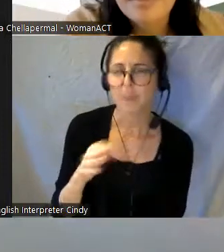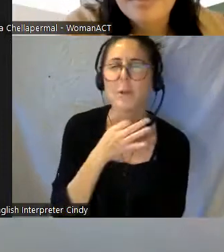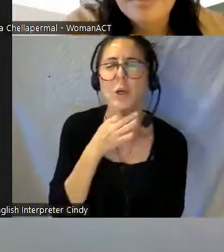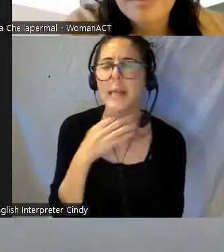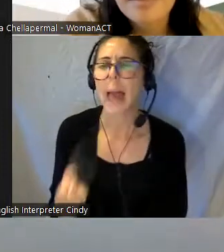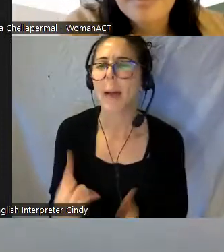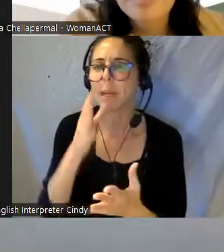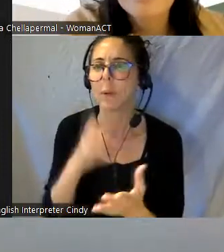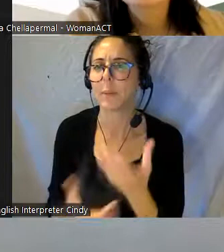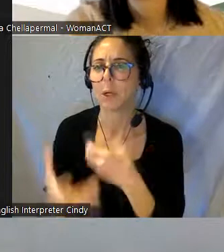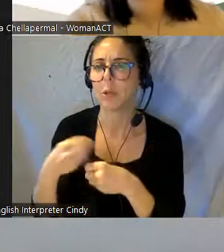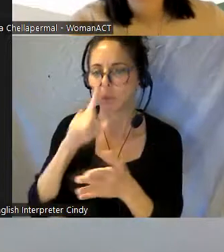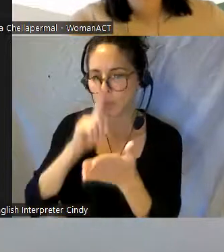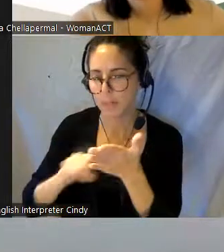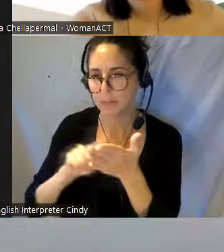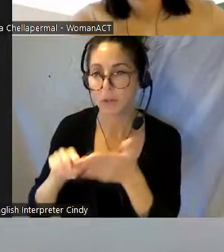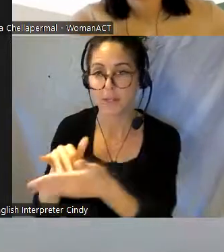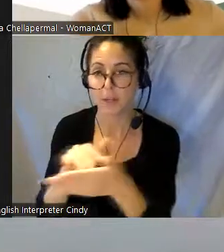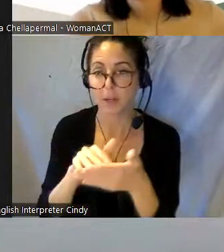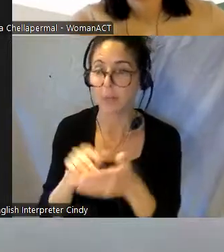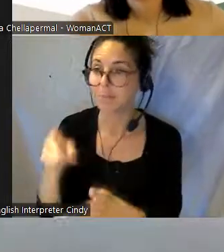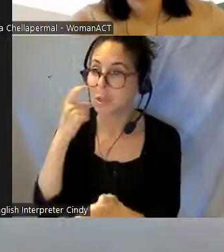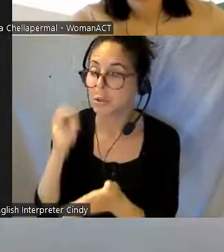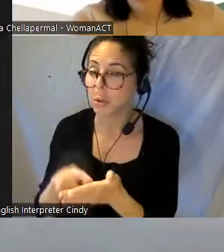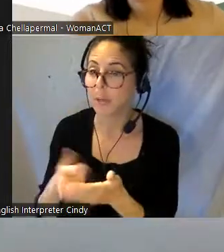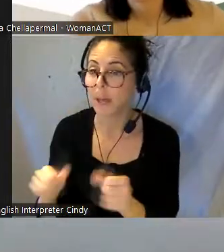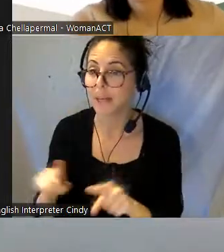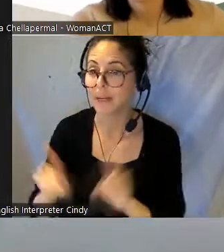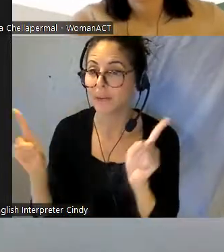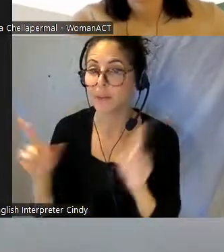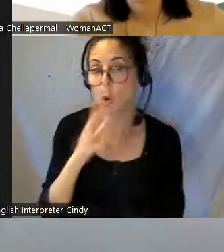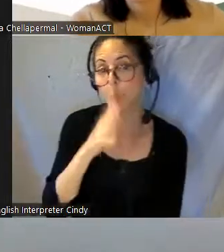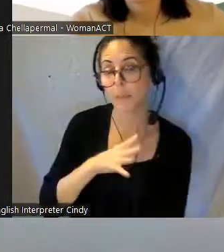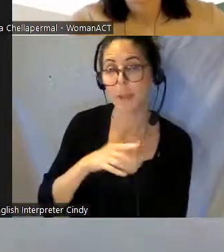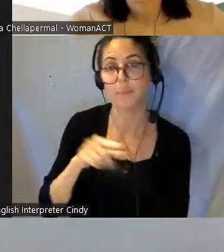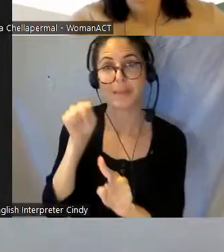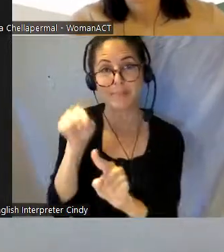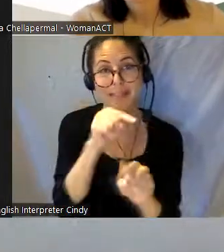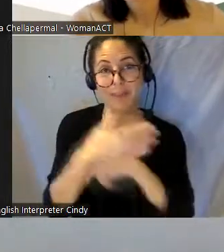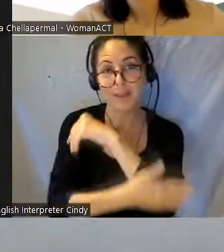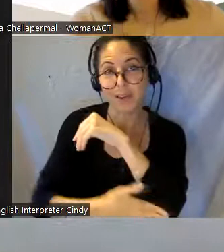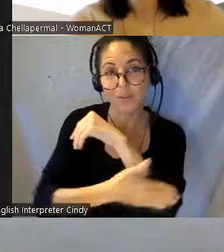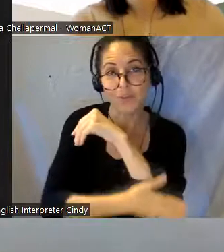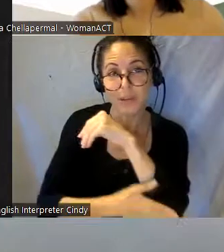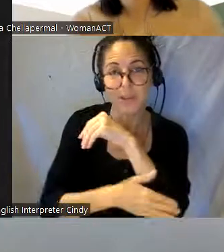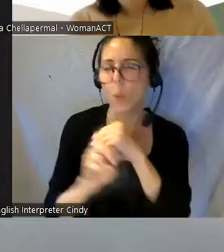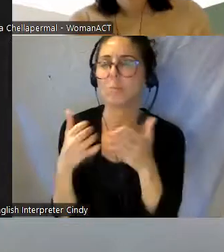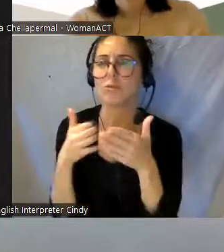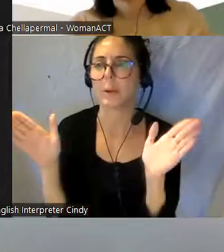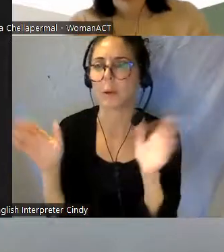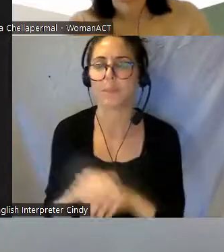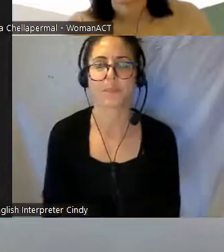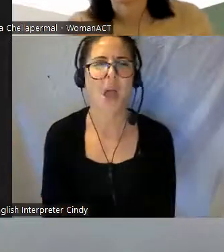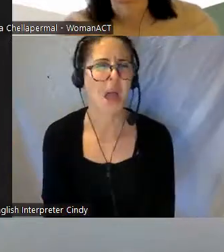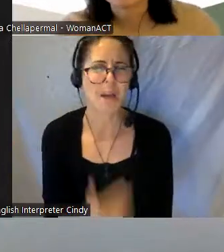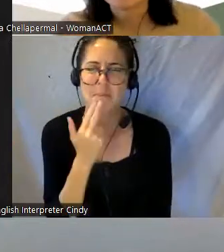your research, and did you detect any differences between women from various countries? So it was a very small